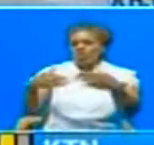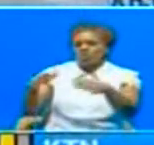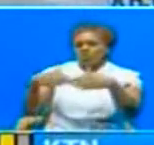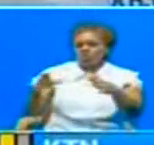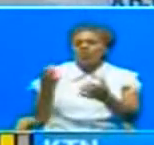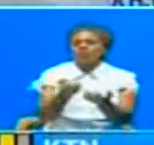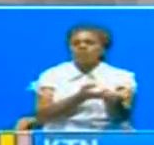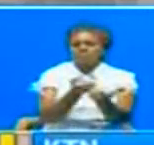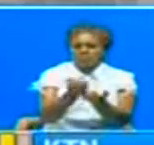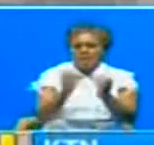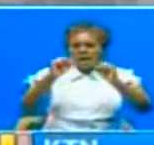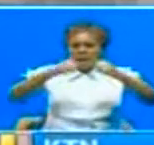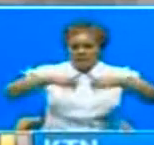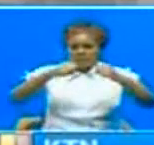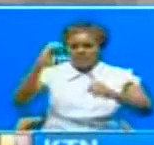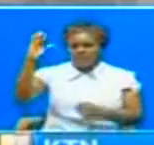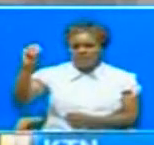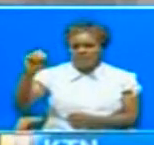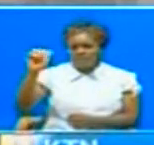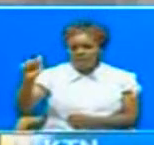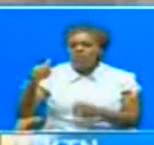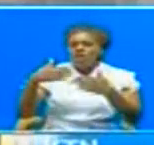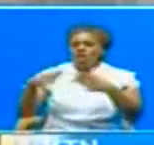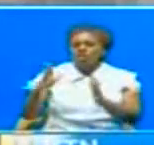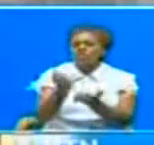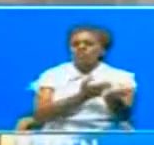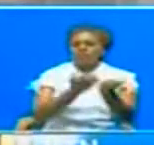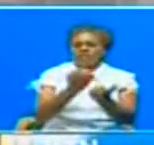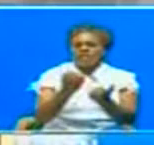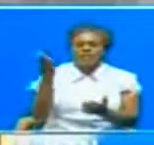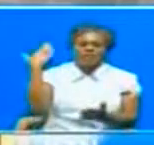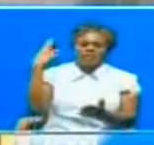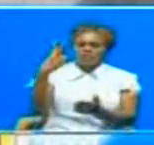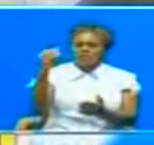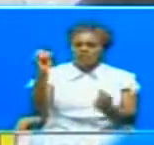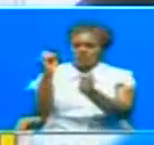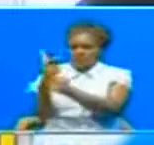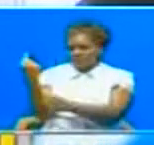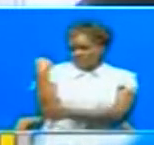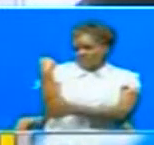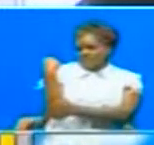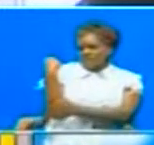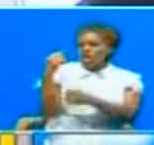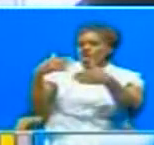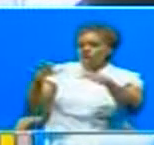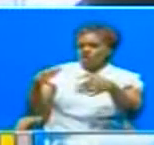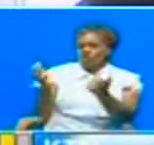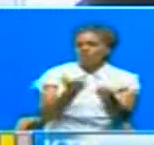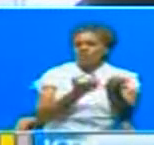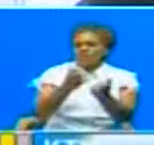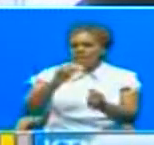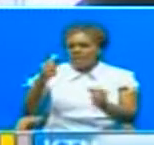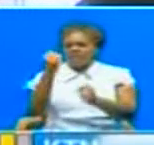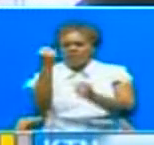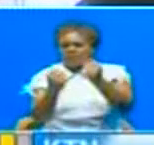lucrative sales agreements. CMC lost the Jaguar Land Rover franchise back in 2012, and most recently, the dealership rights for Volkswagen